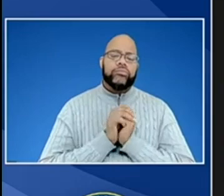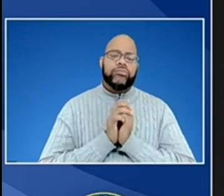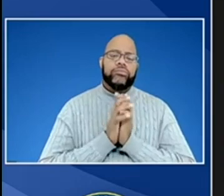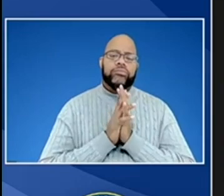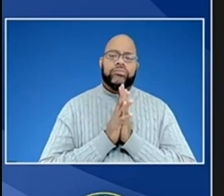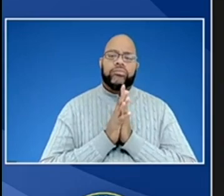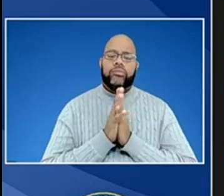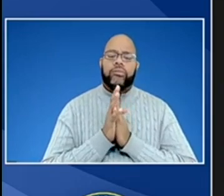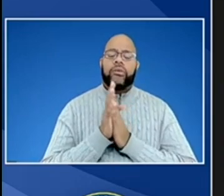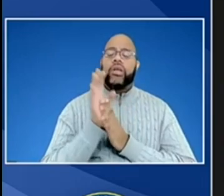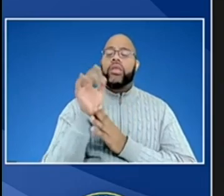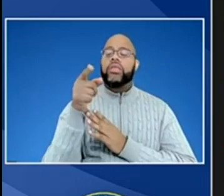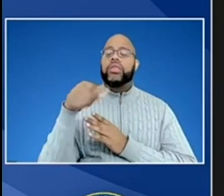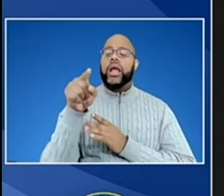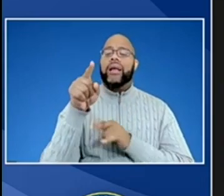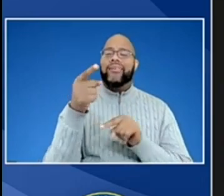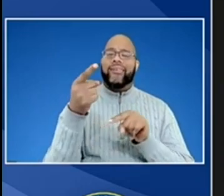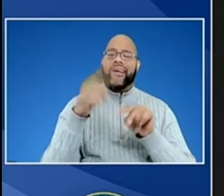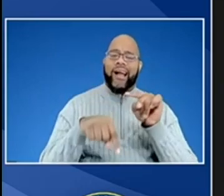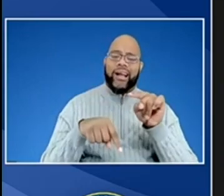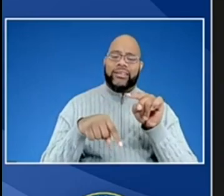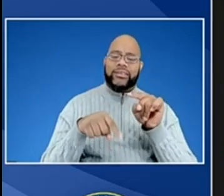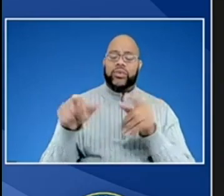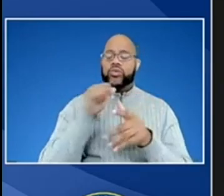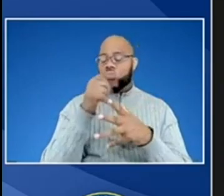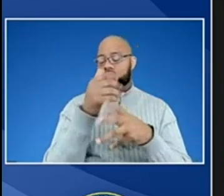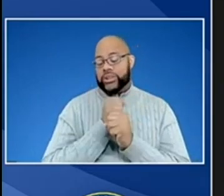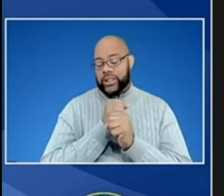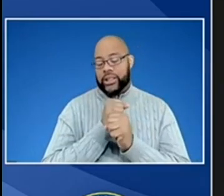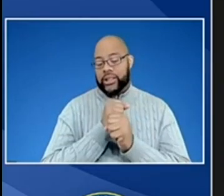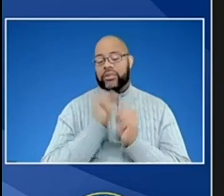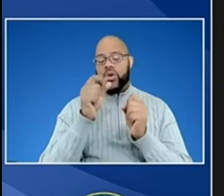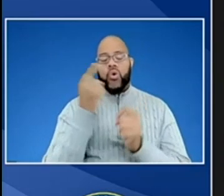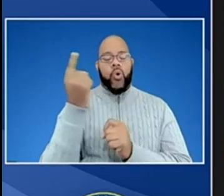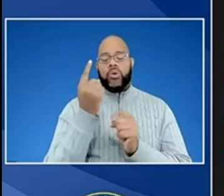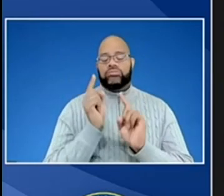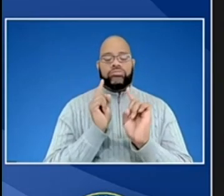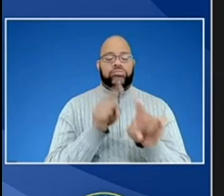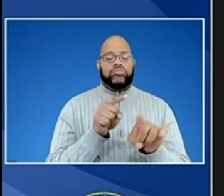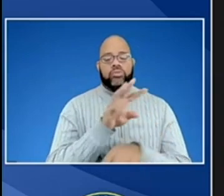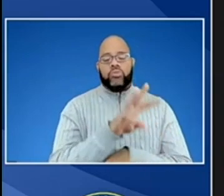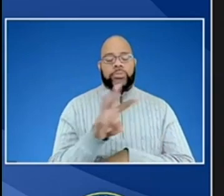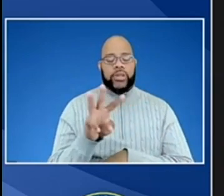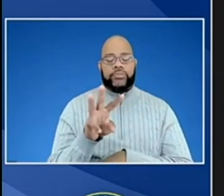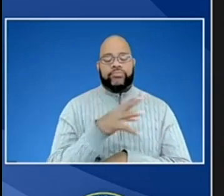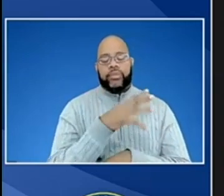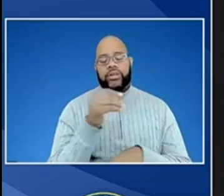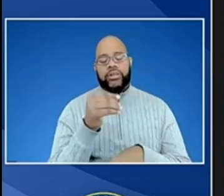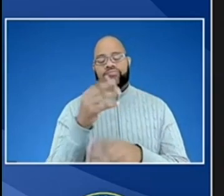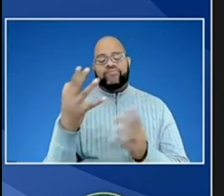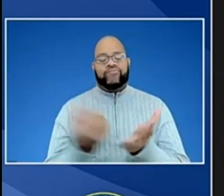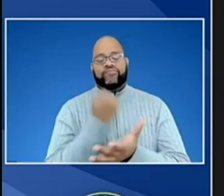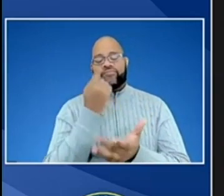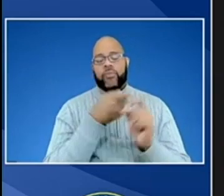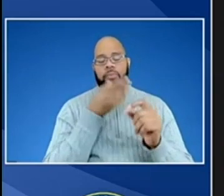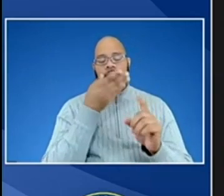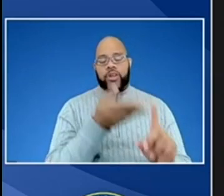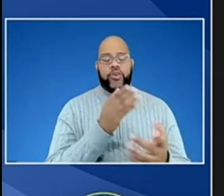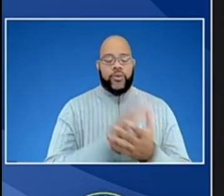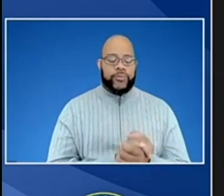that they can't, they don't receive it, they can always go onto the website and grab it.